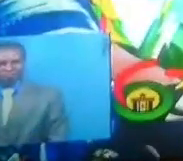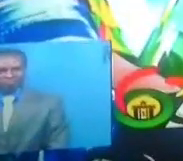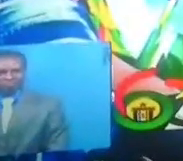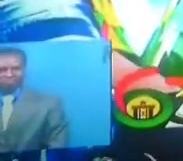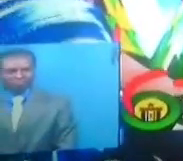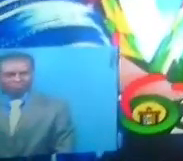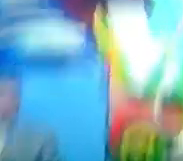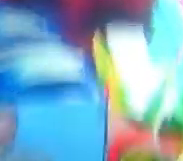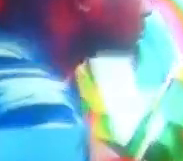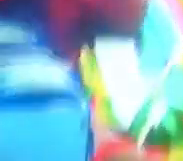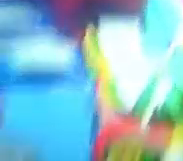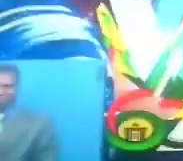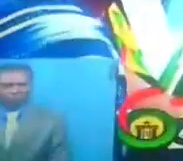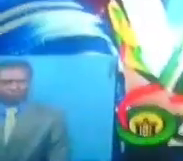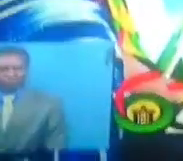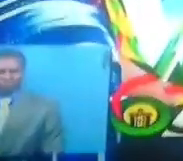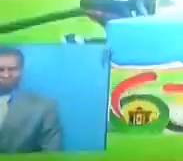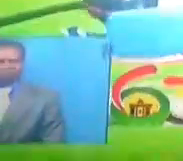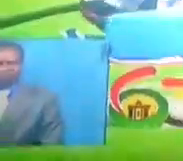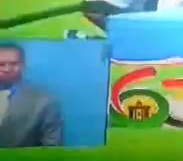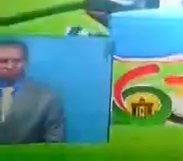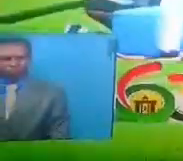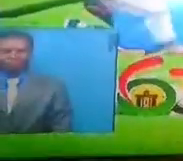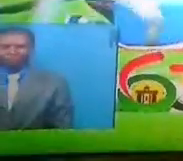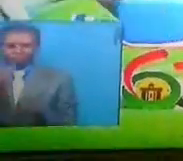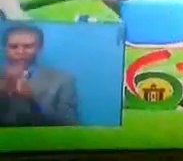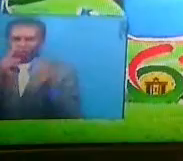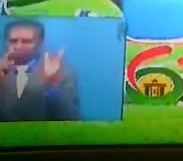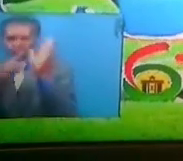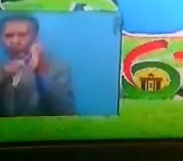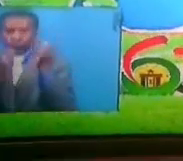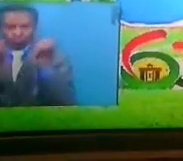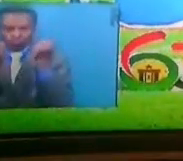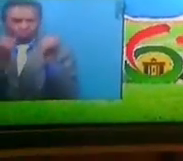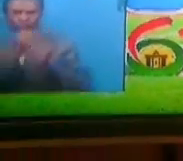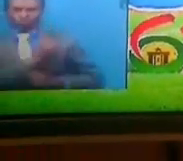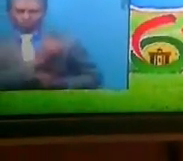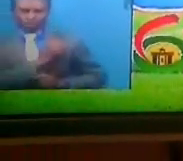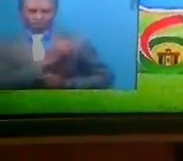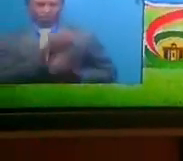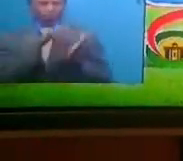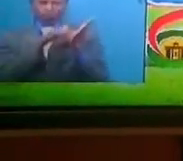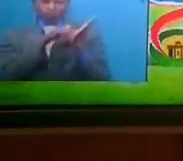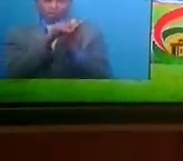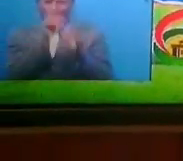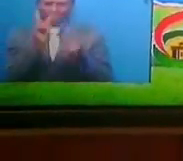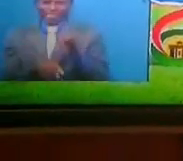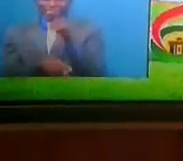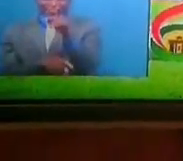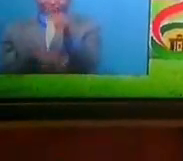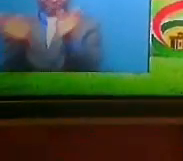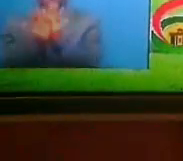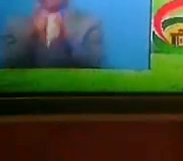And this is just an indication of how critically fit the men of the Ghana Armed Forces